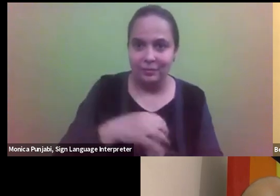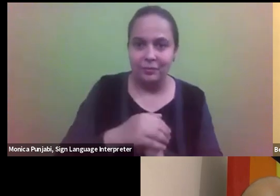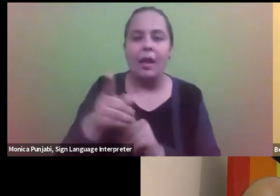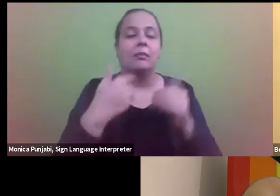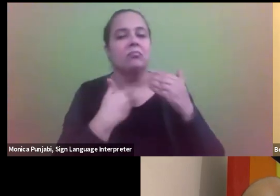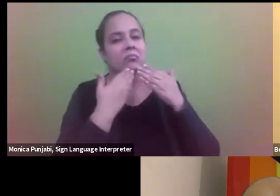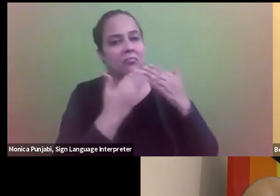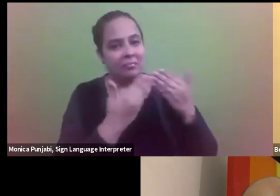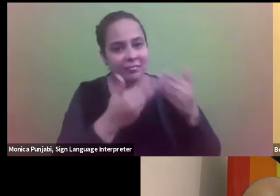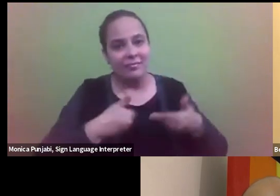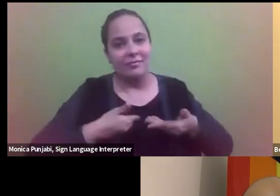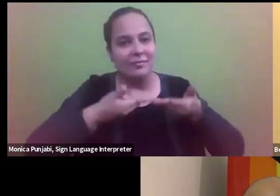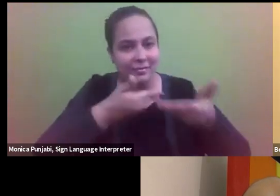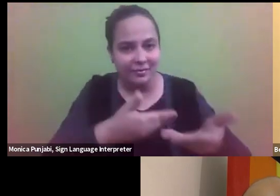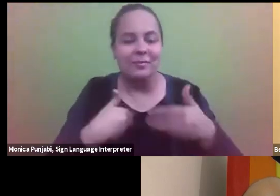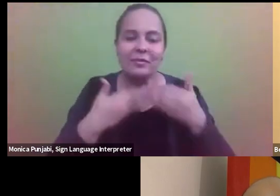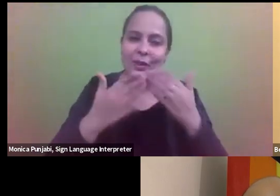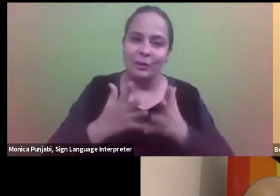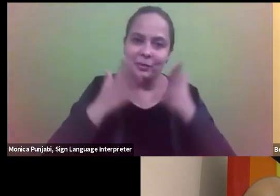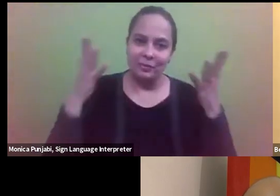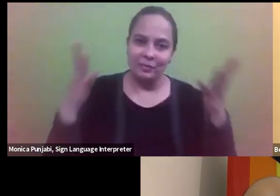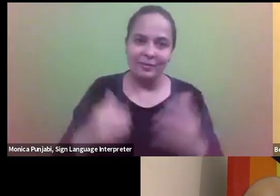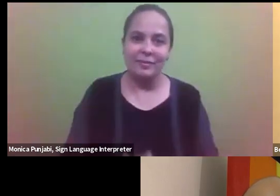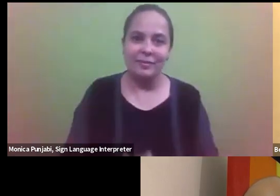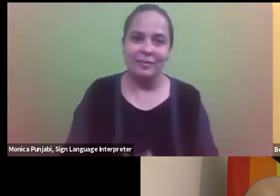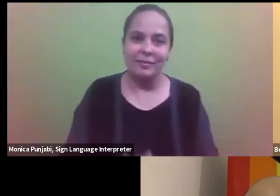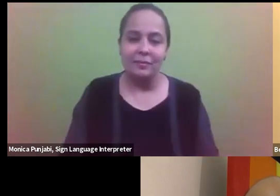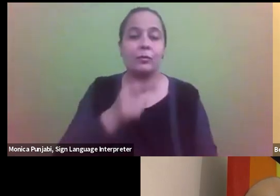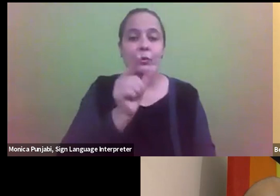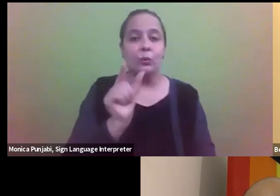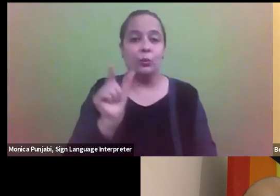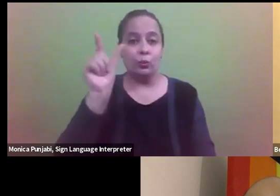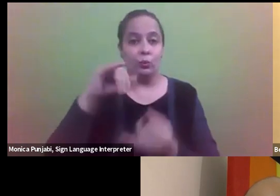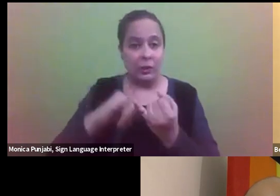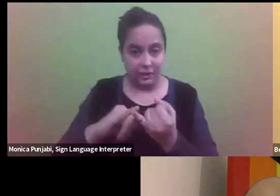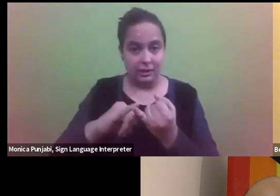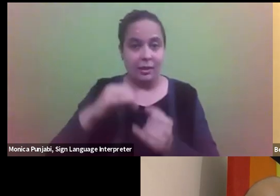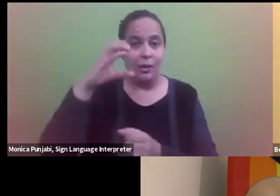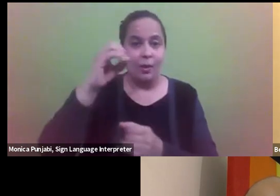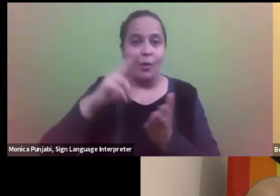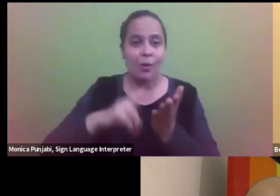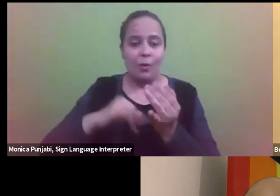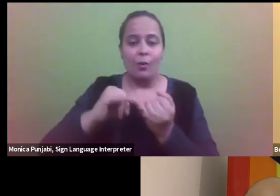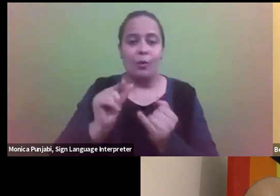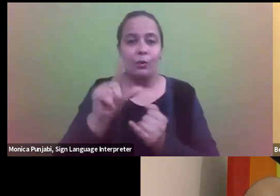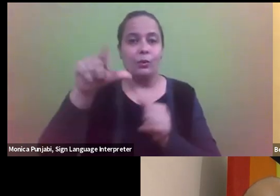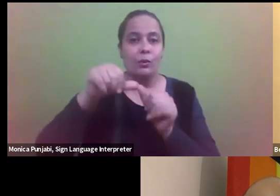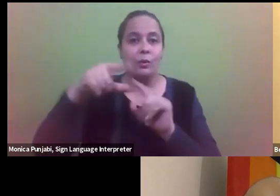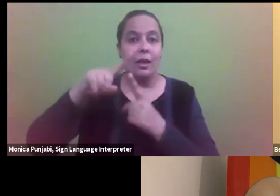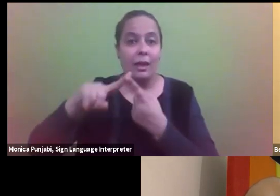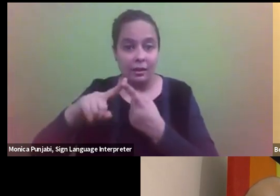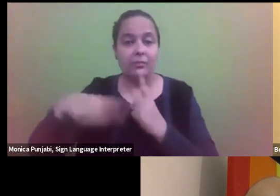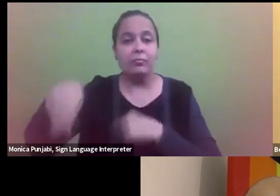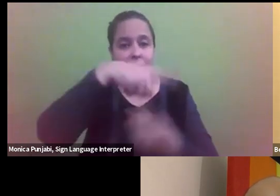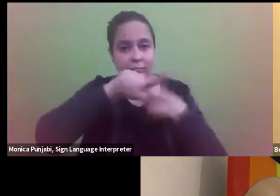the opportunity. And thank you to you, the US consulates, Scott, Ben, Quill, everyone who is part of this initiative, and for inviting